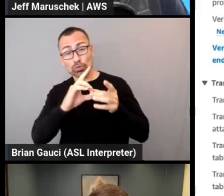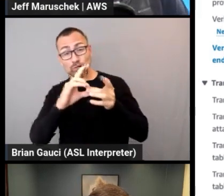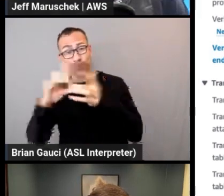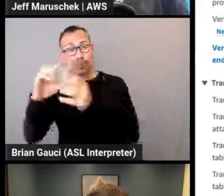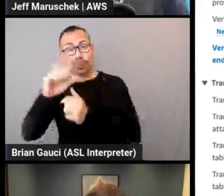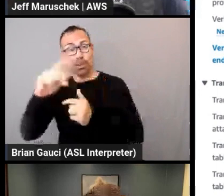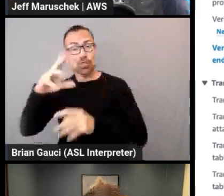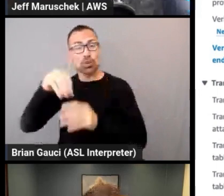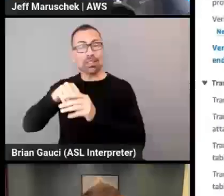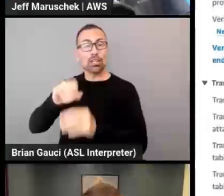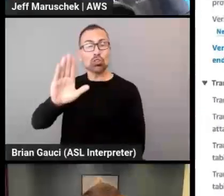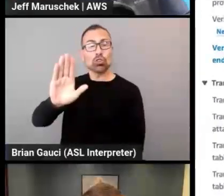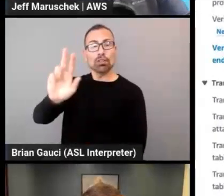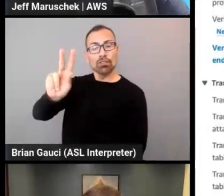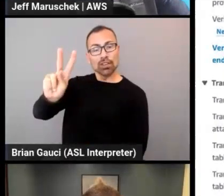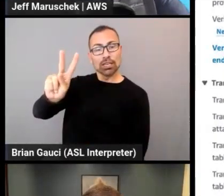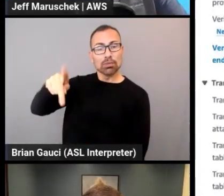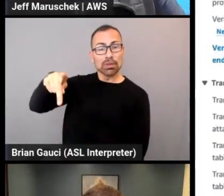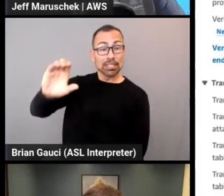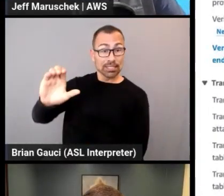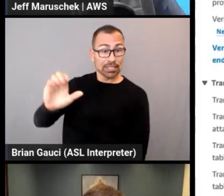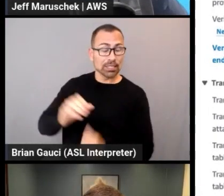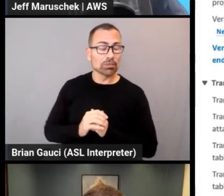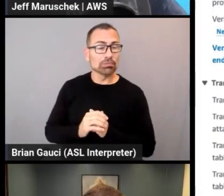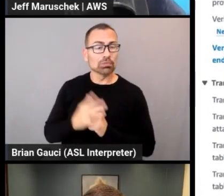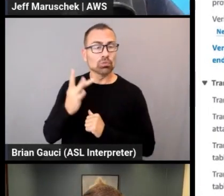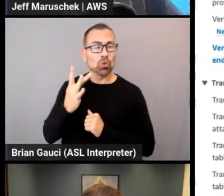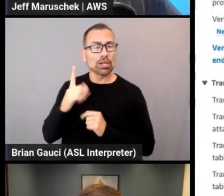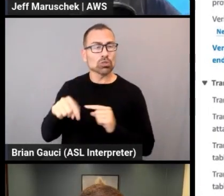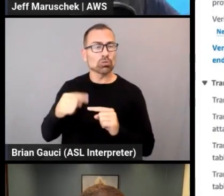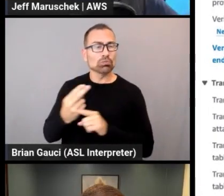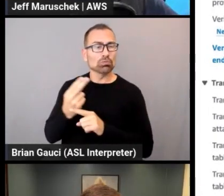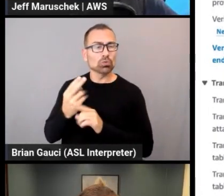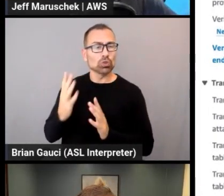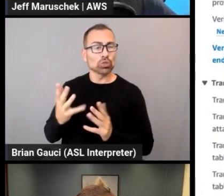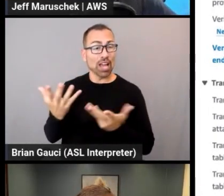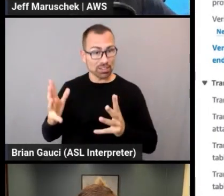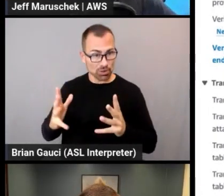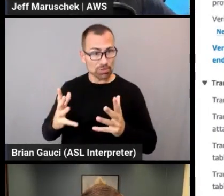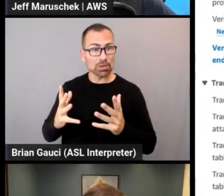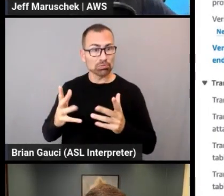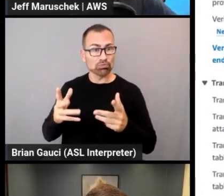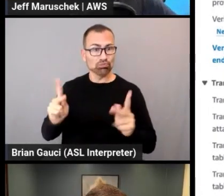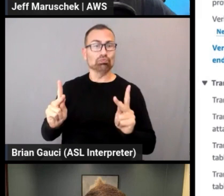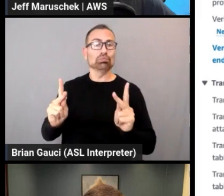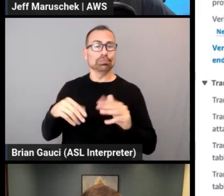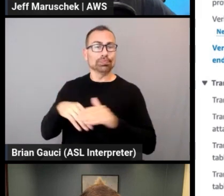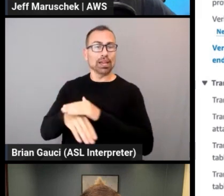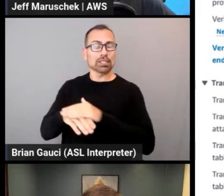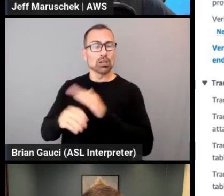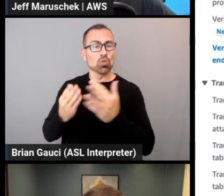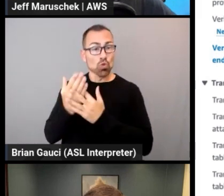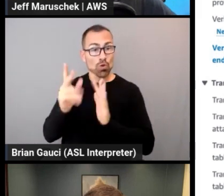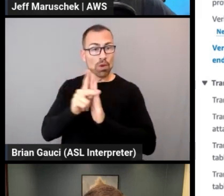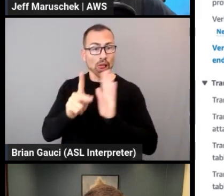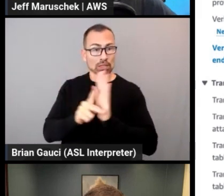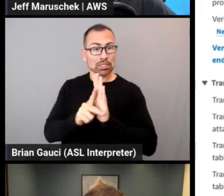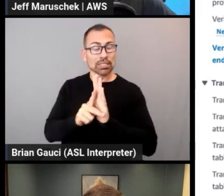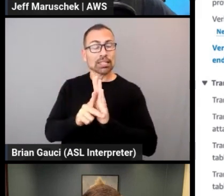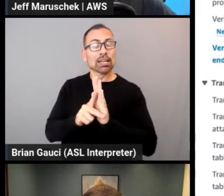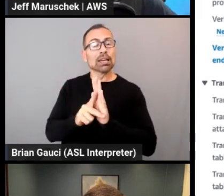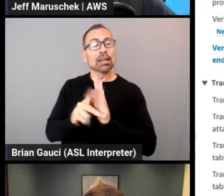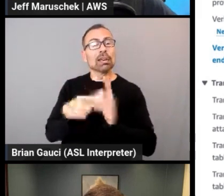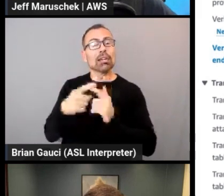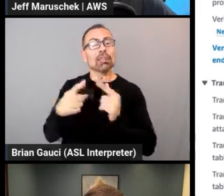in order to, once a user has been granted access through the policy, that you'll be able